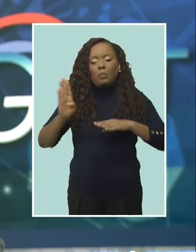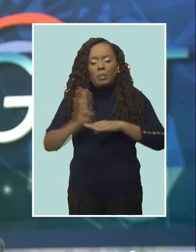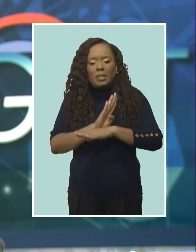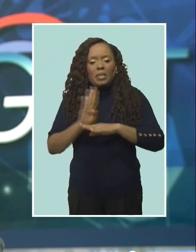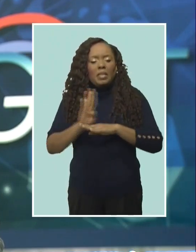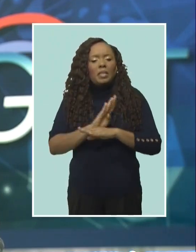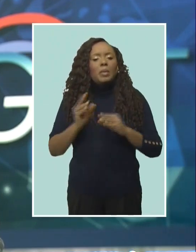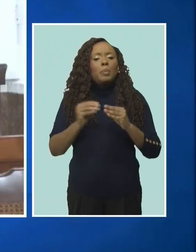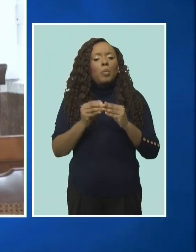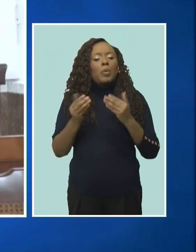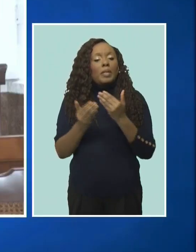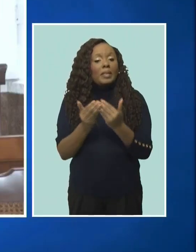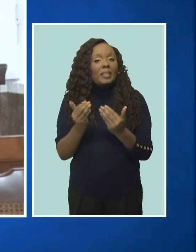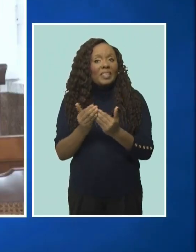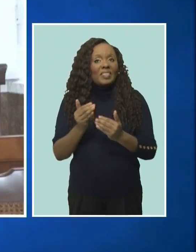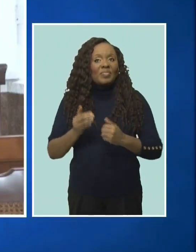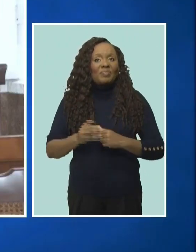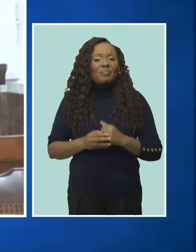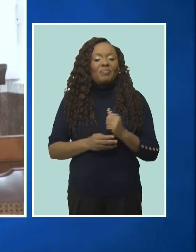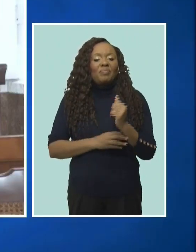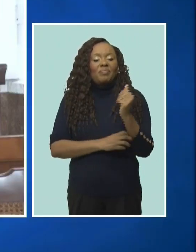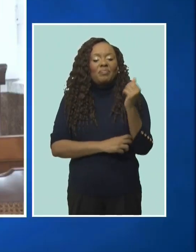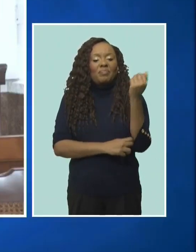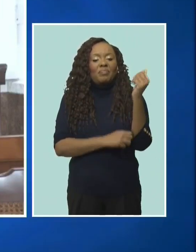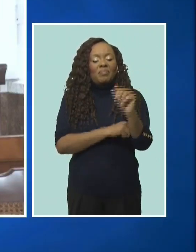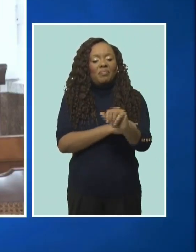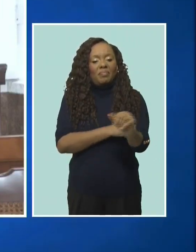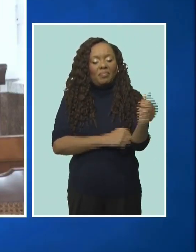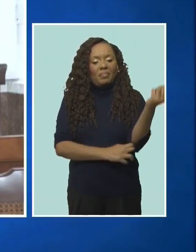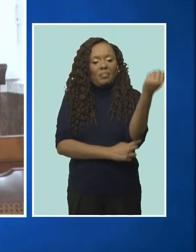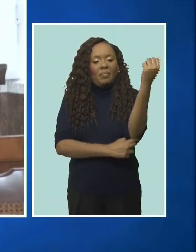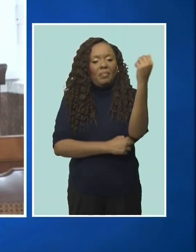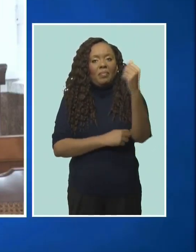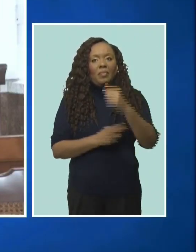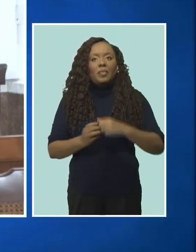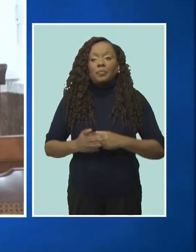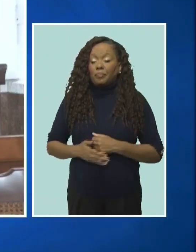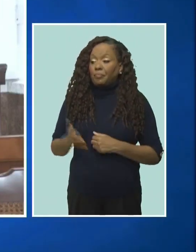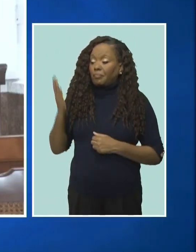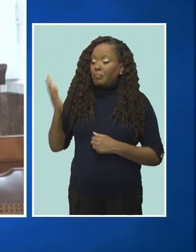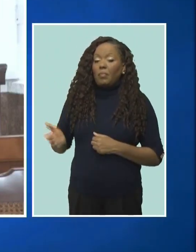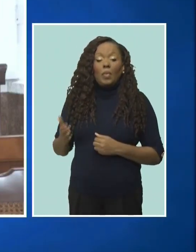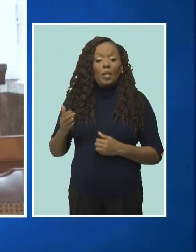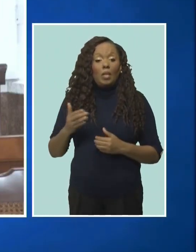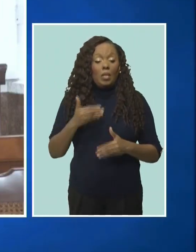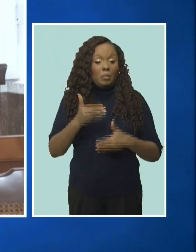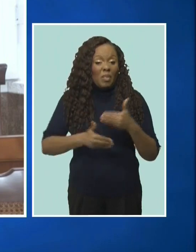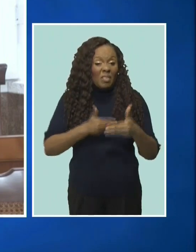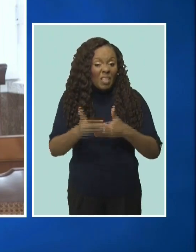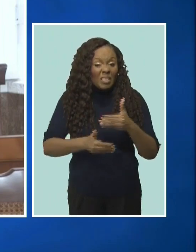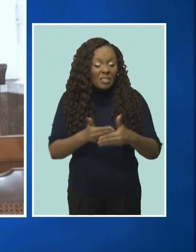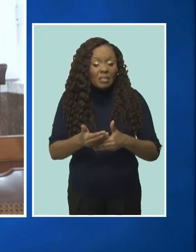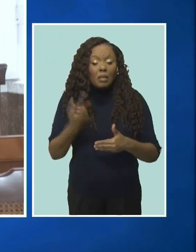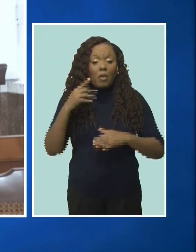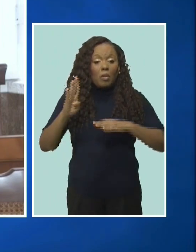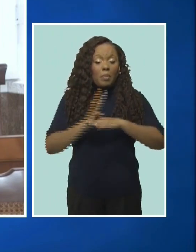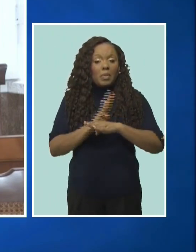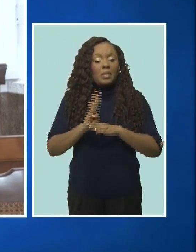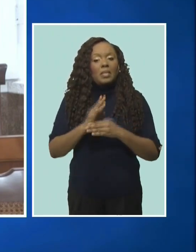business. Now, that being said, sir, the process is still burdensome